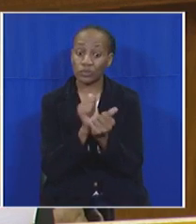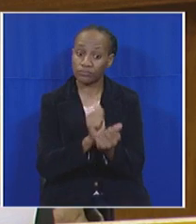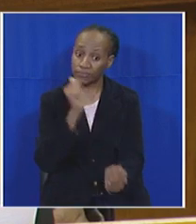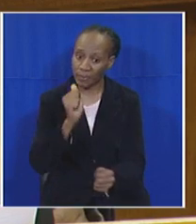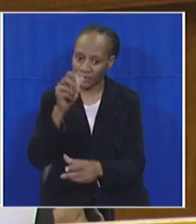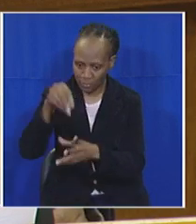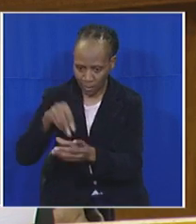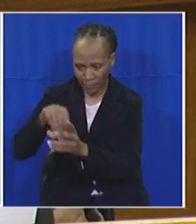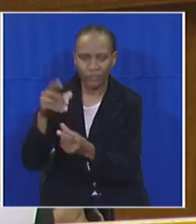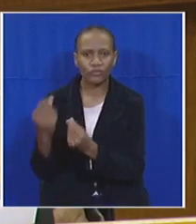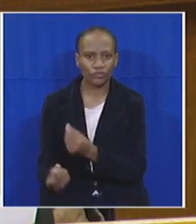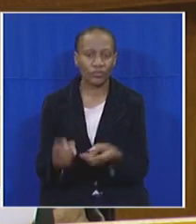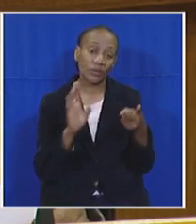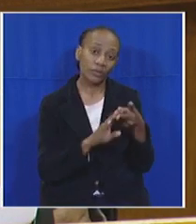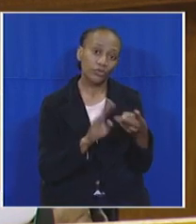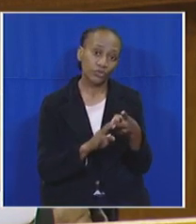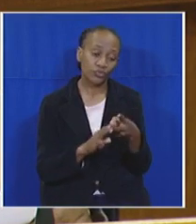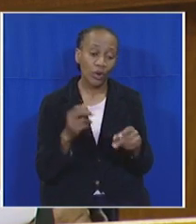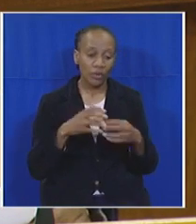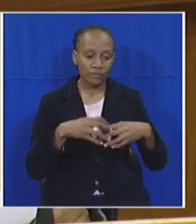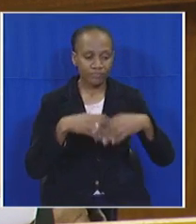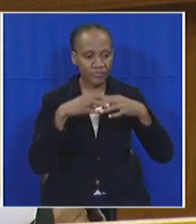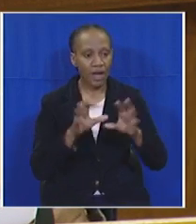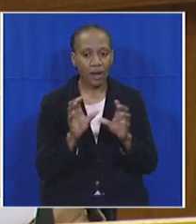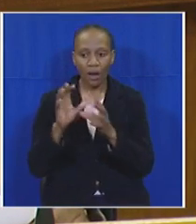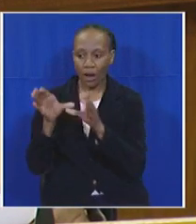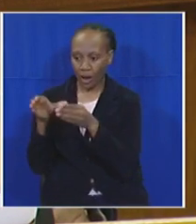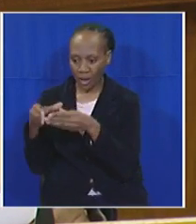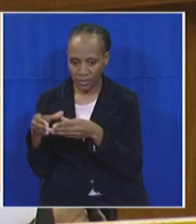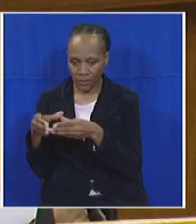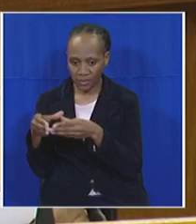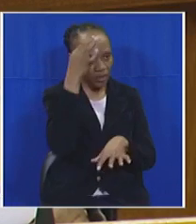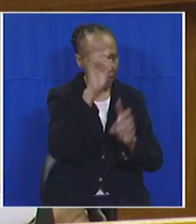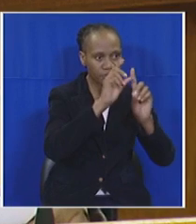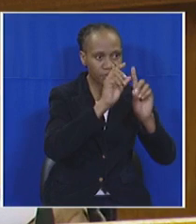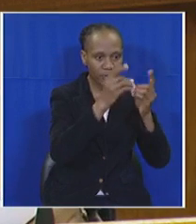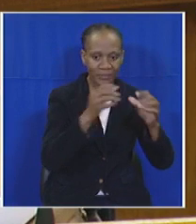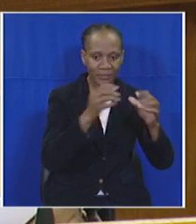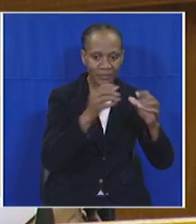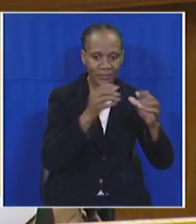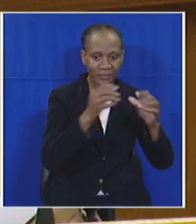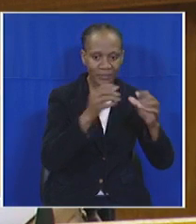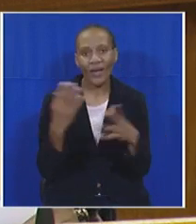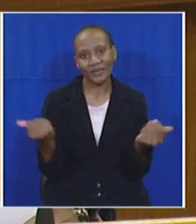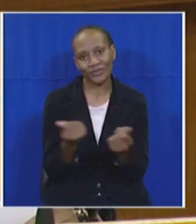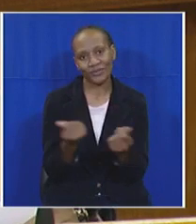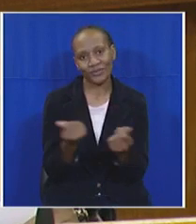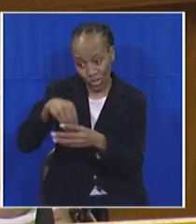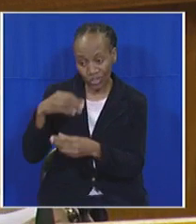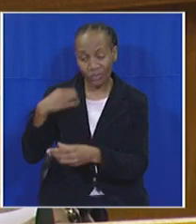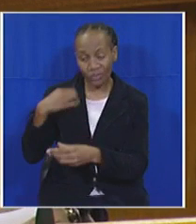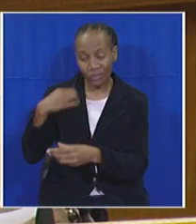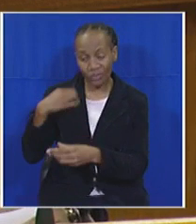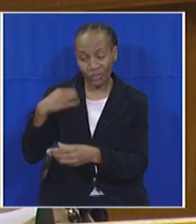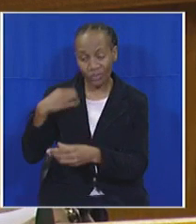Two, creation of a synergy between traditional councils and various government departments, and in particular, municipalities.